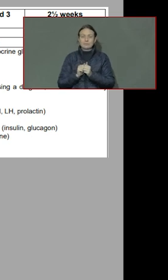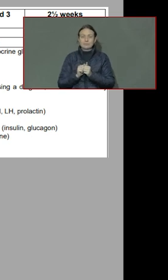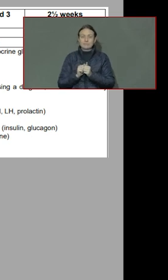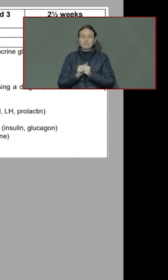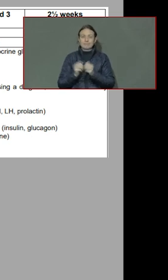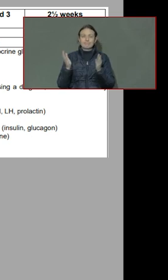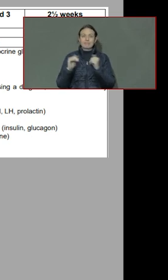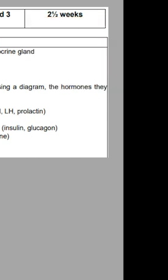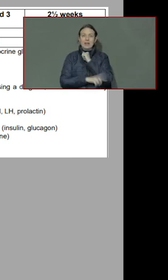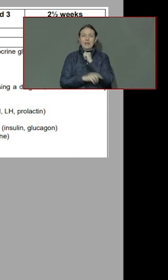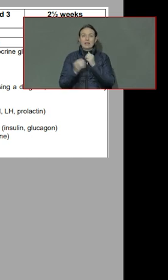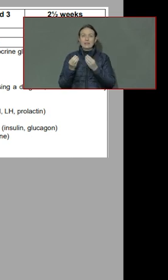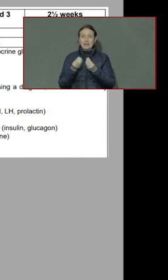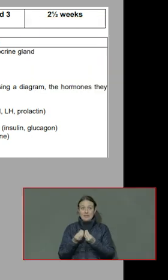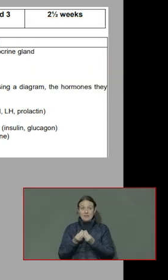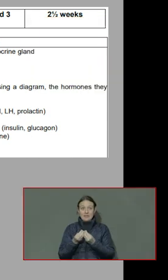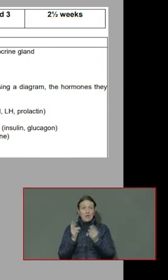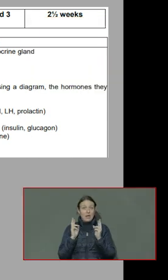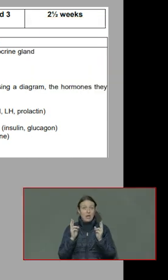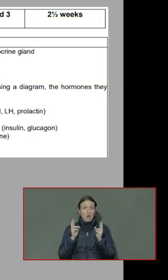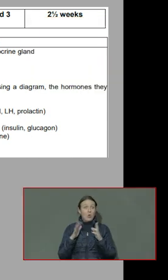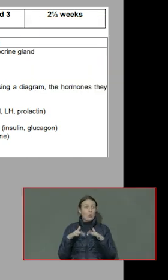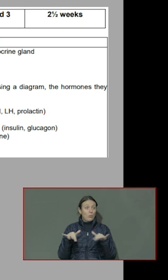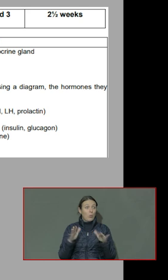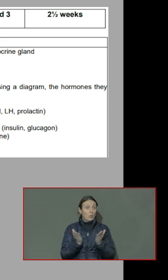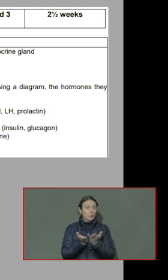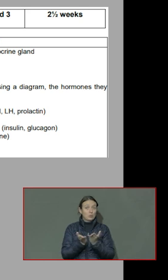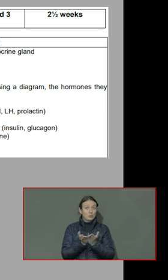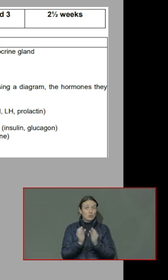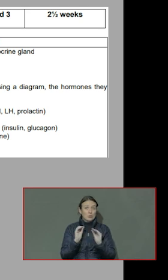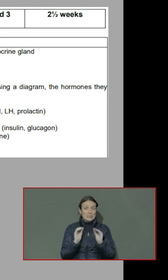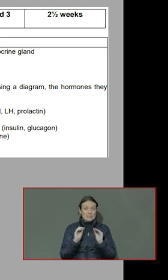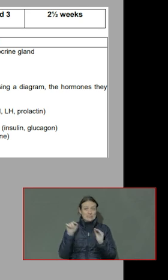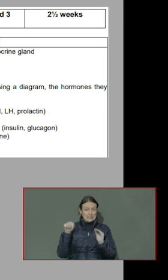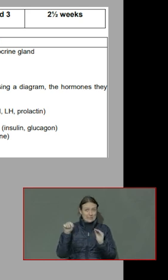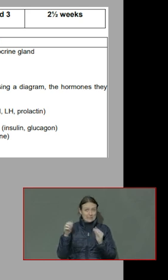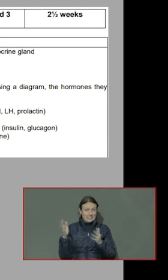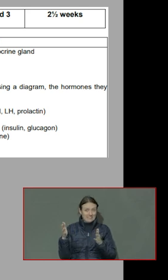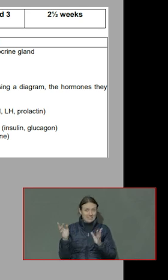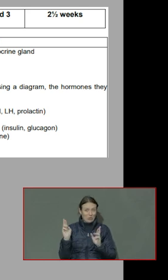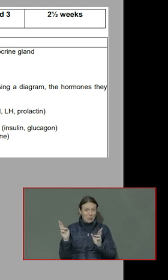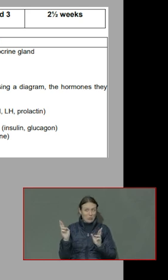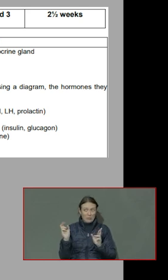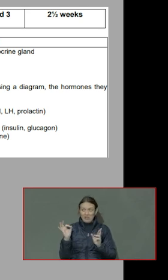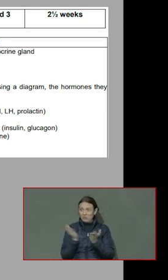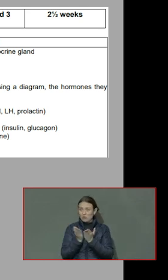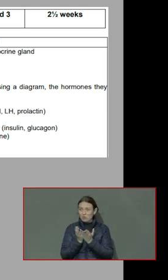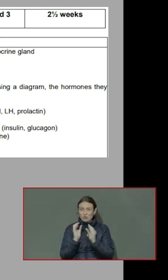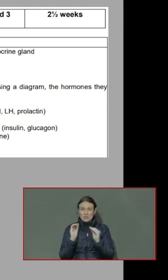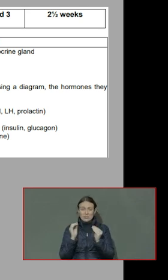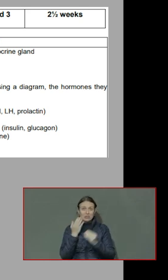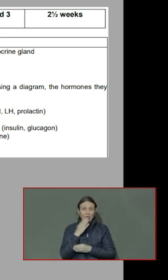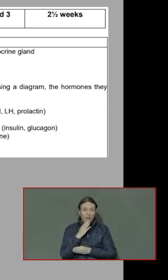The last part, I hope all of your schools have already started with endocrine system. If you have not, please make